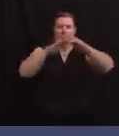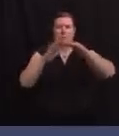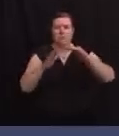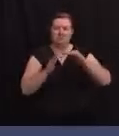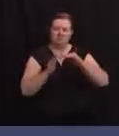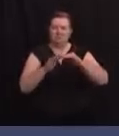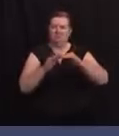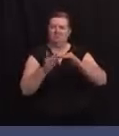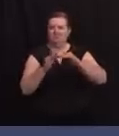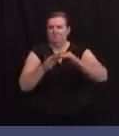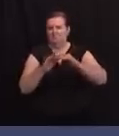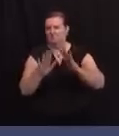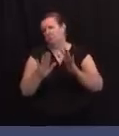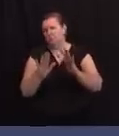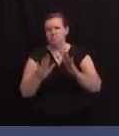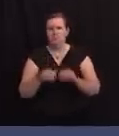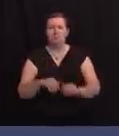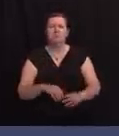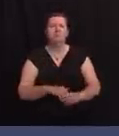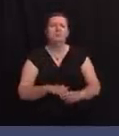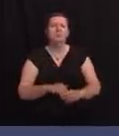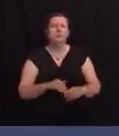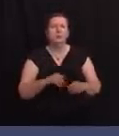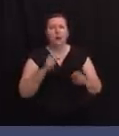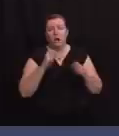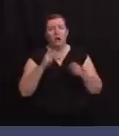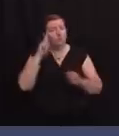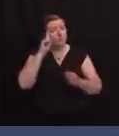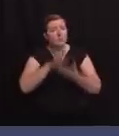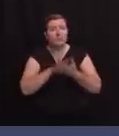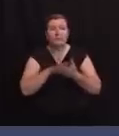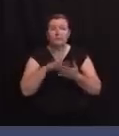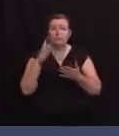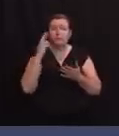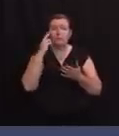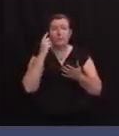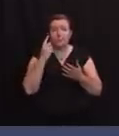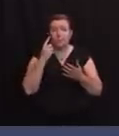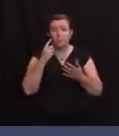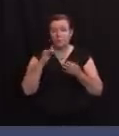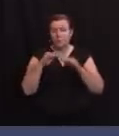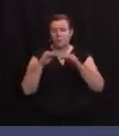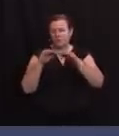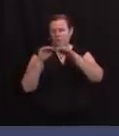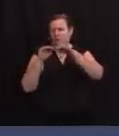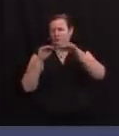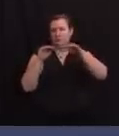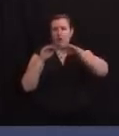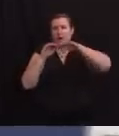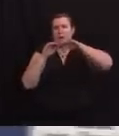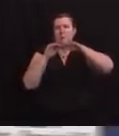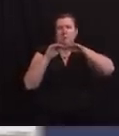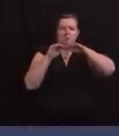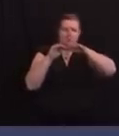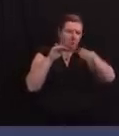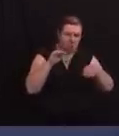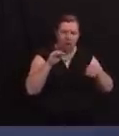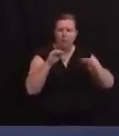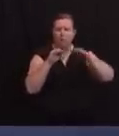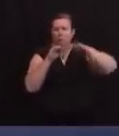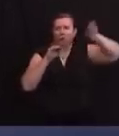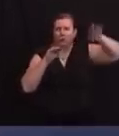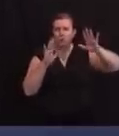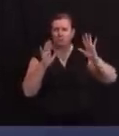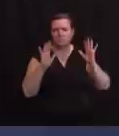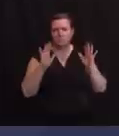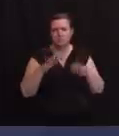I have to believe that one of the reasons why we're going sideways is because of this new variant. Judy, any other thoughts about today